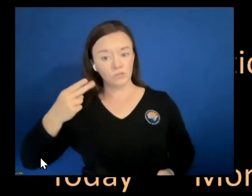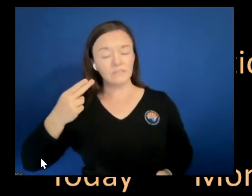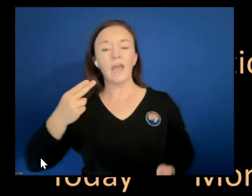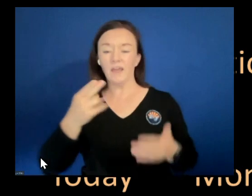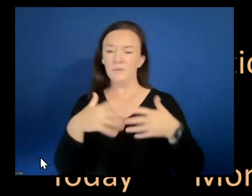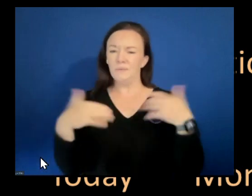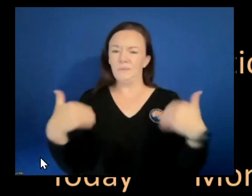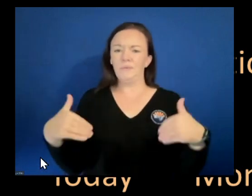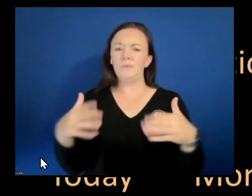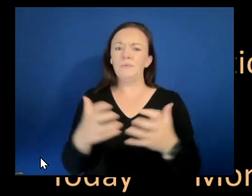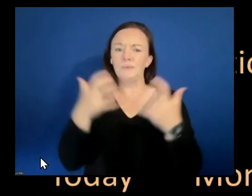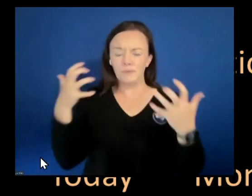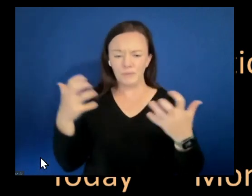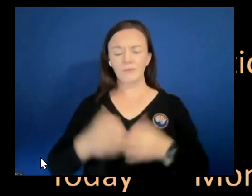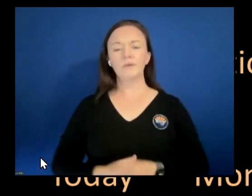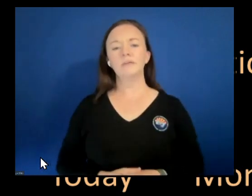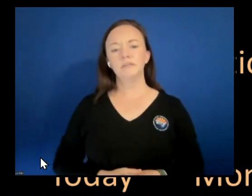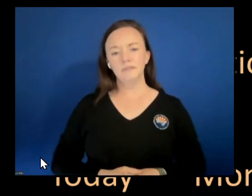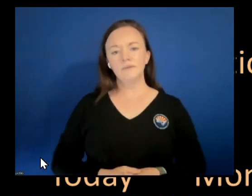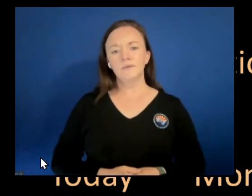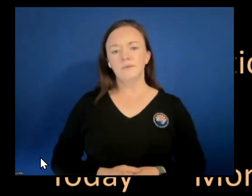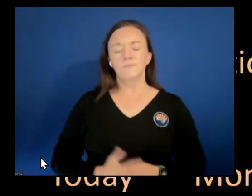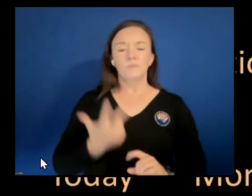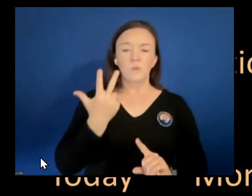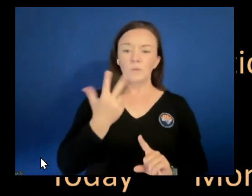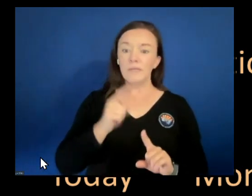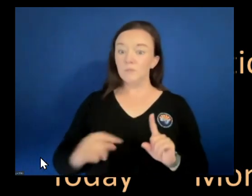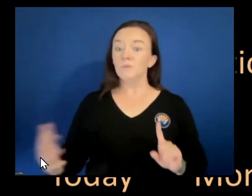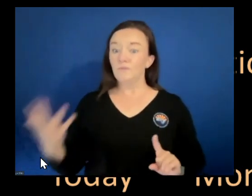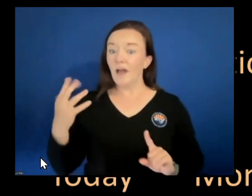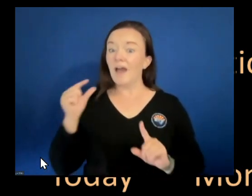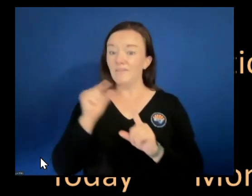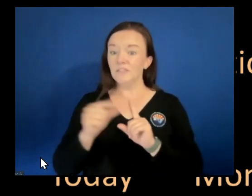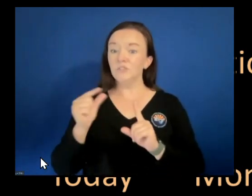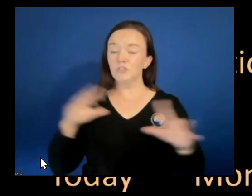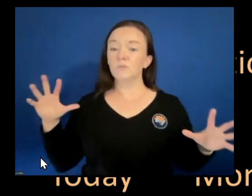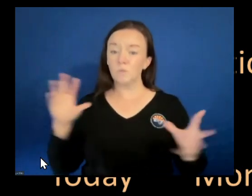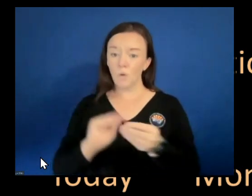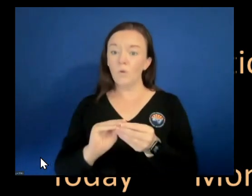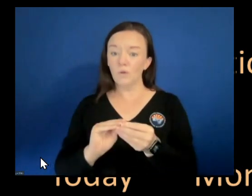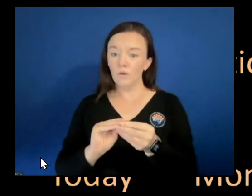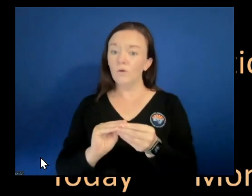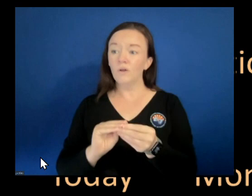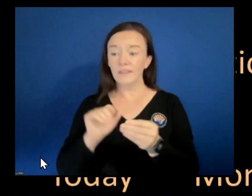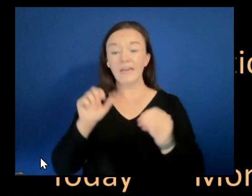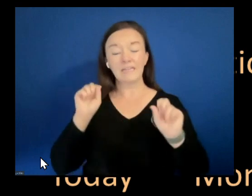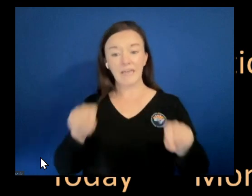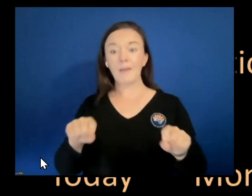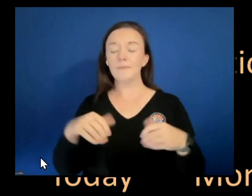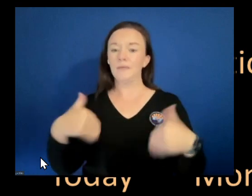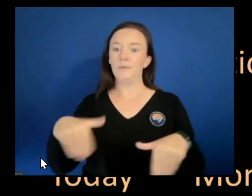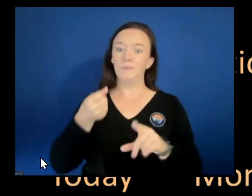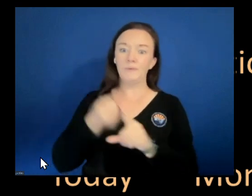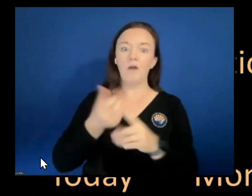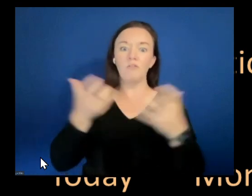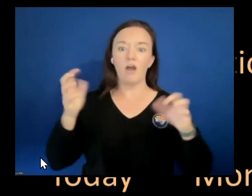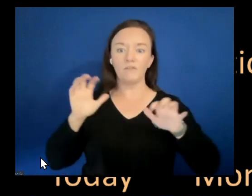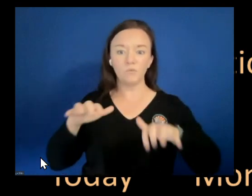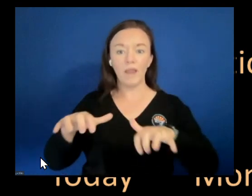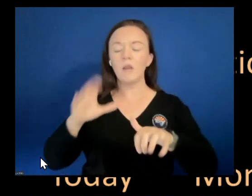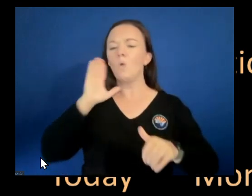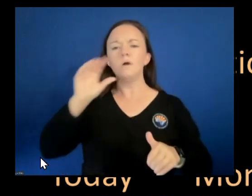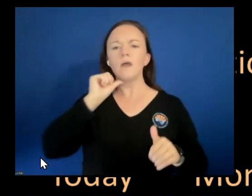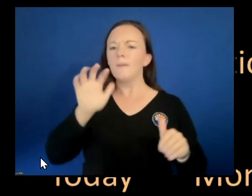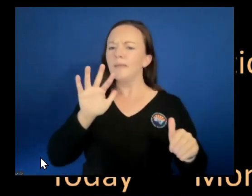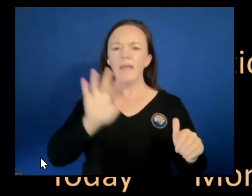anywhere from possibly 3 to 5 inches. That can be a significant amount of rain. It's not going to be everywhere, maybe just the